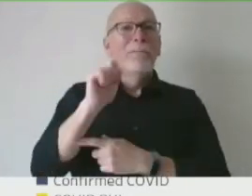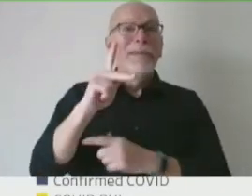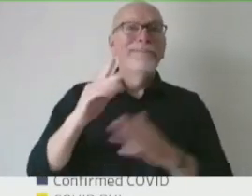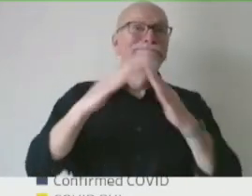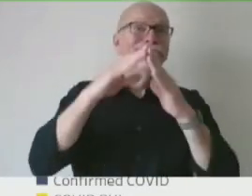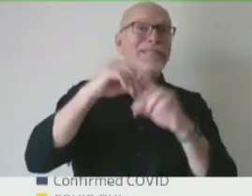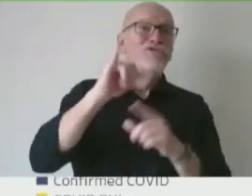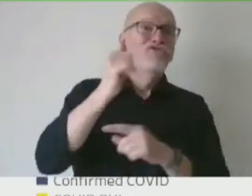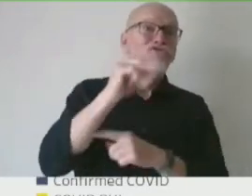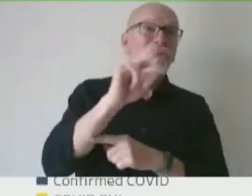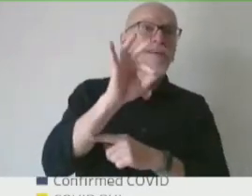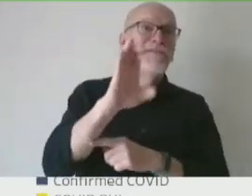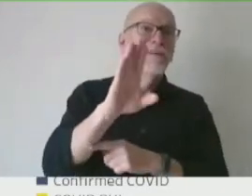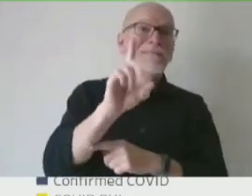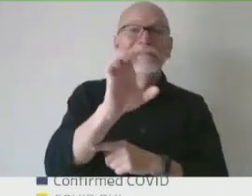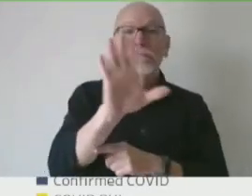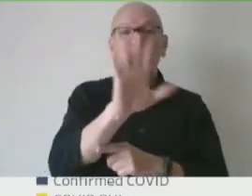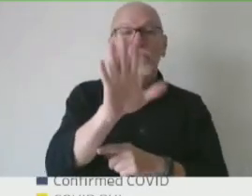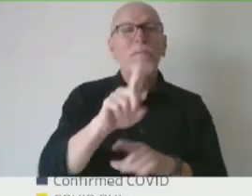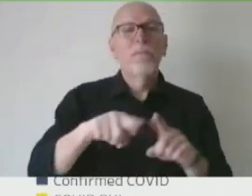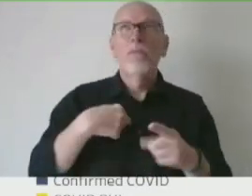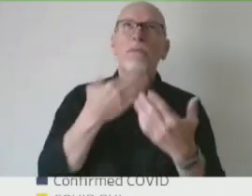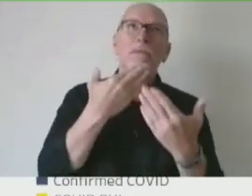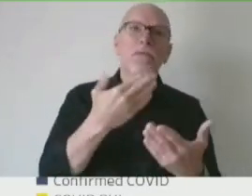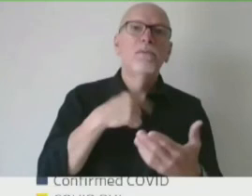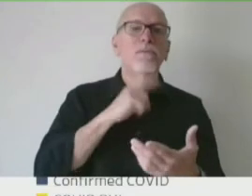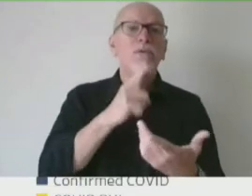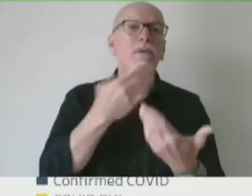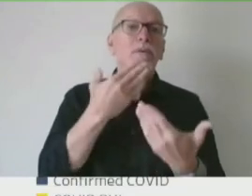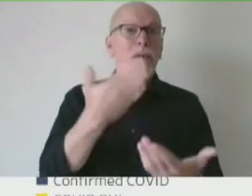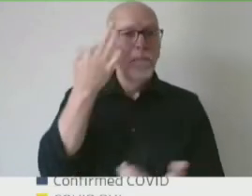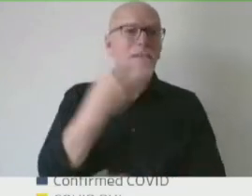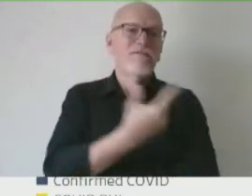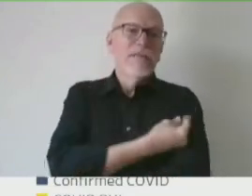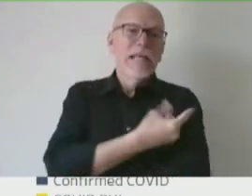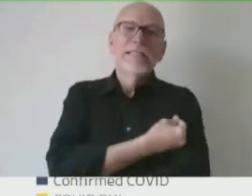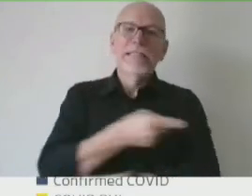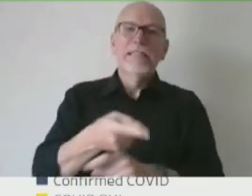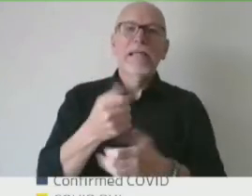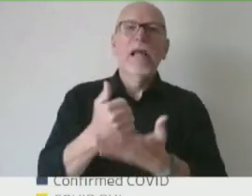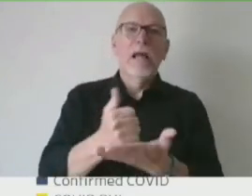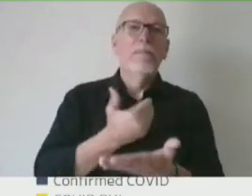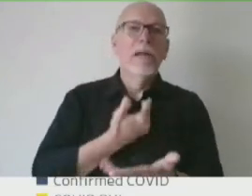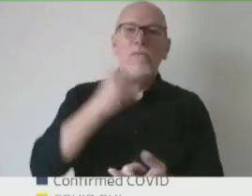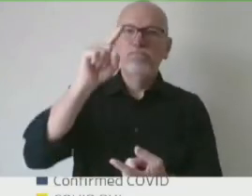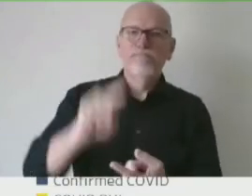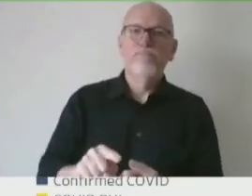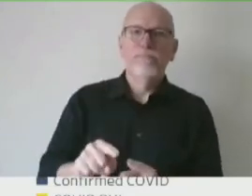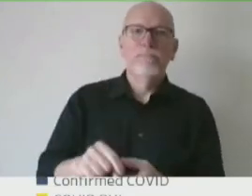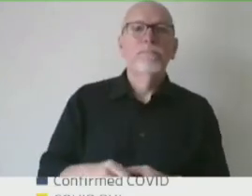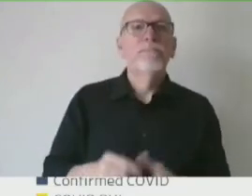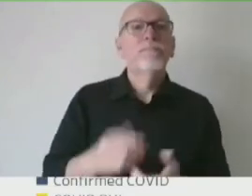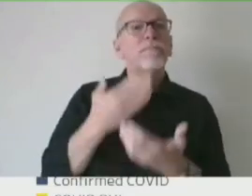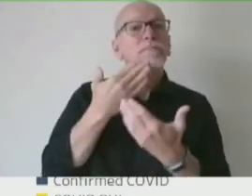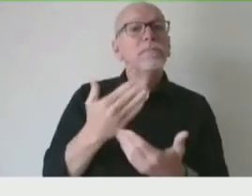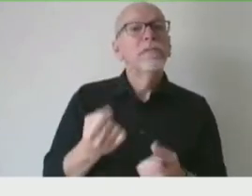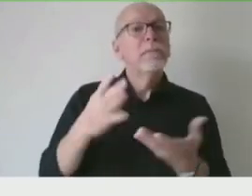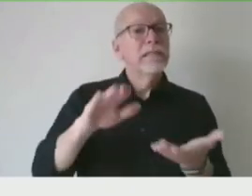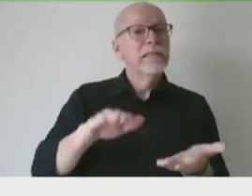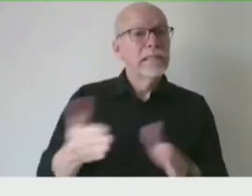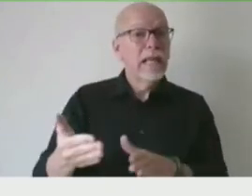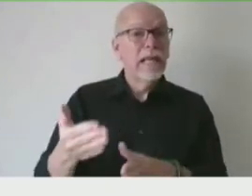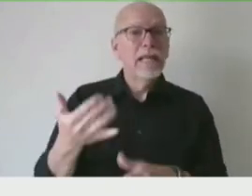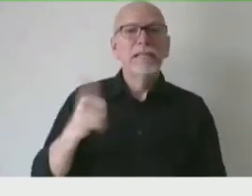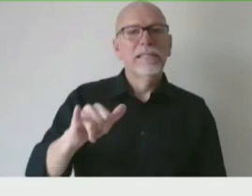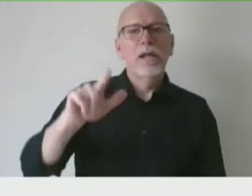January, and we are grateful for that and credit vaccines for much of that decline. Thankfully, the number of deaths remain at the